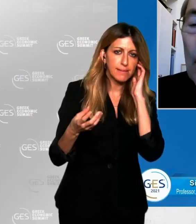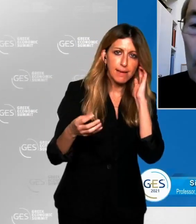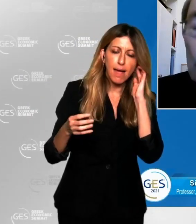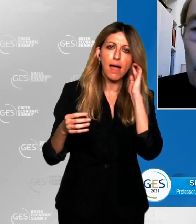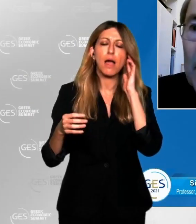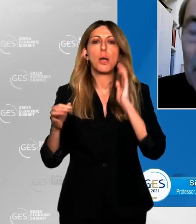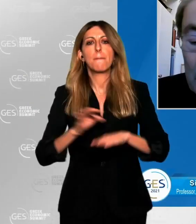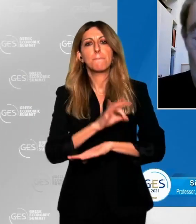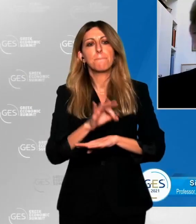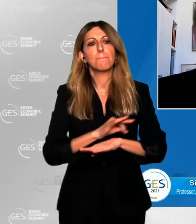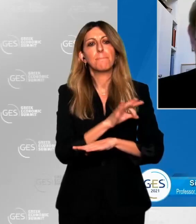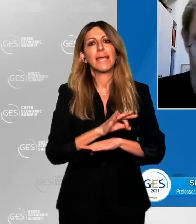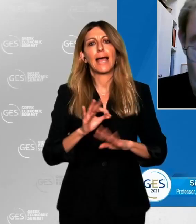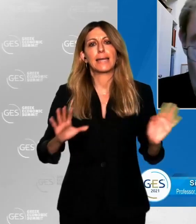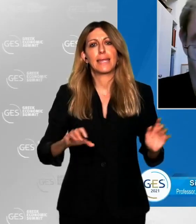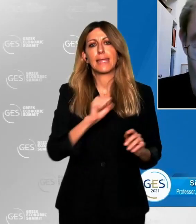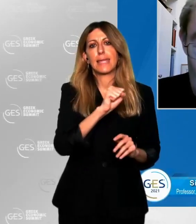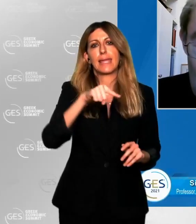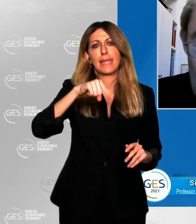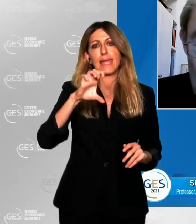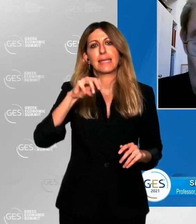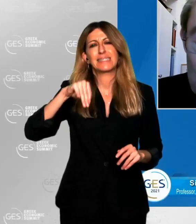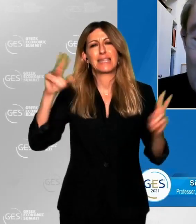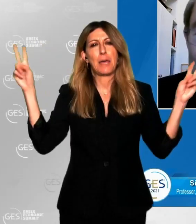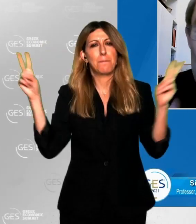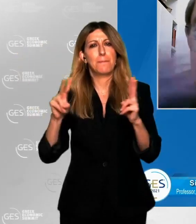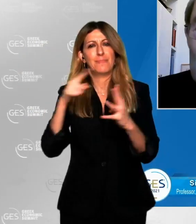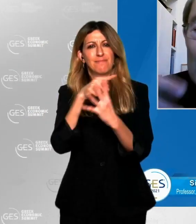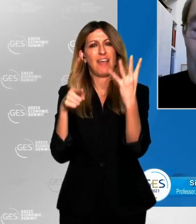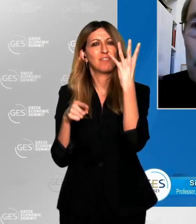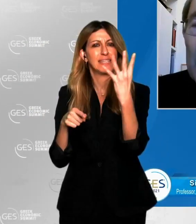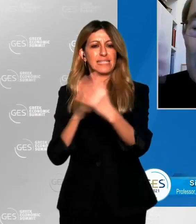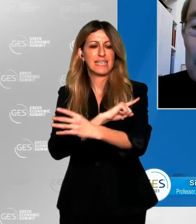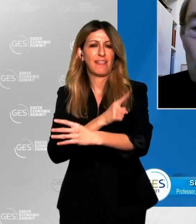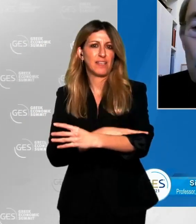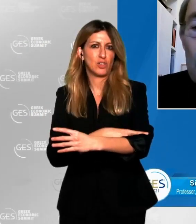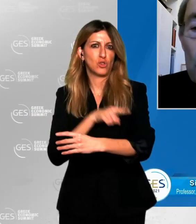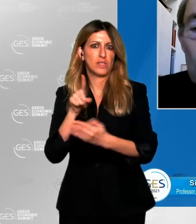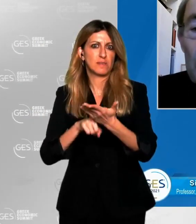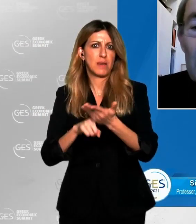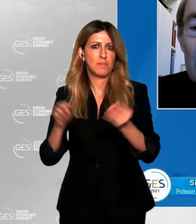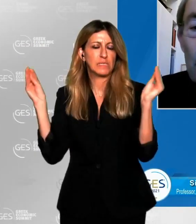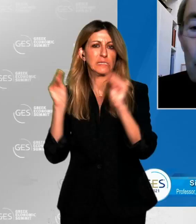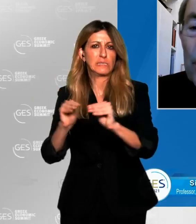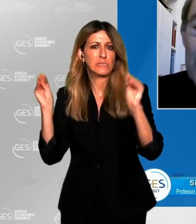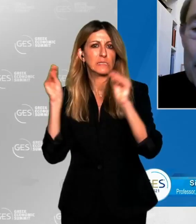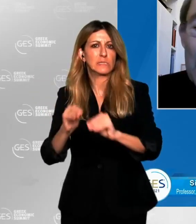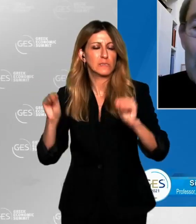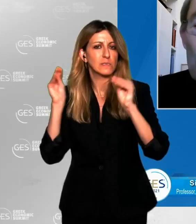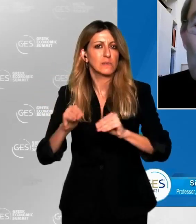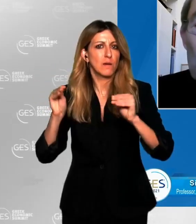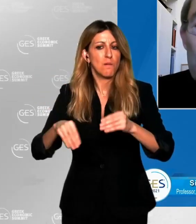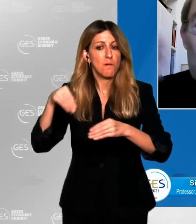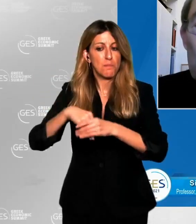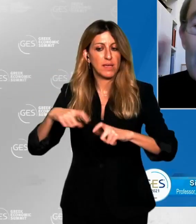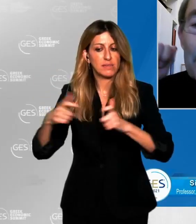that ought to be taught at school, ought to be made like part of a game, problem solving. So, which is something